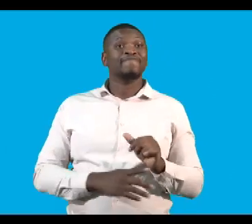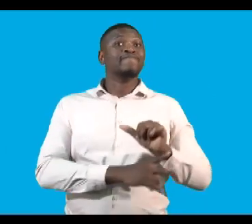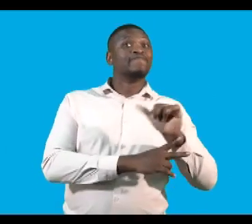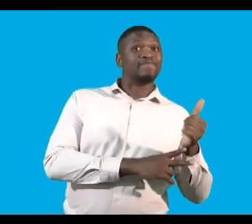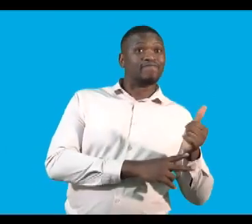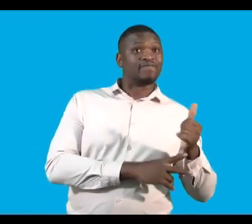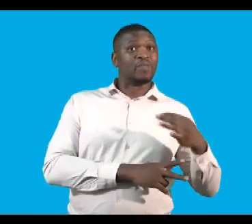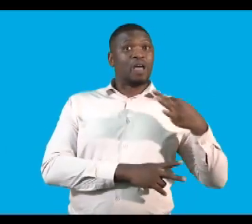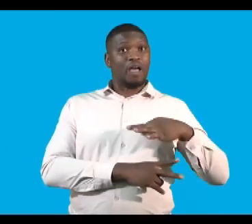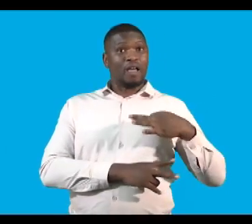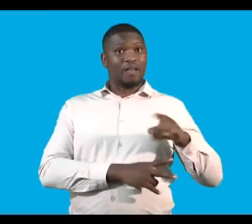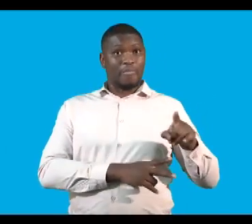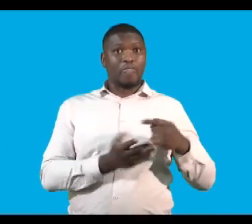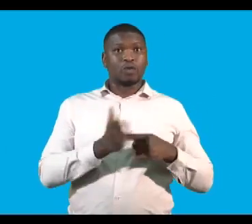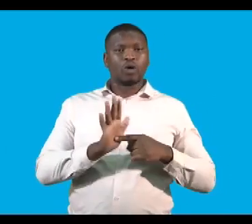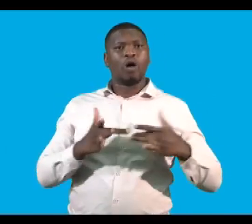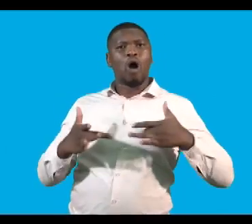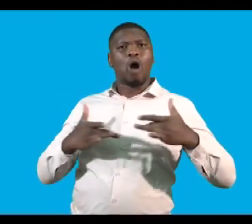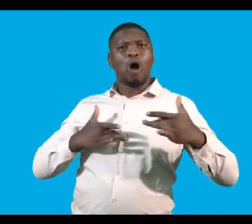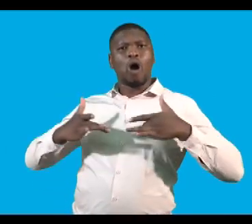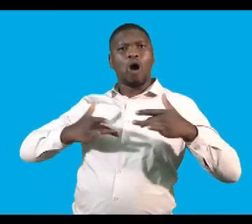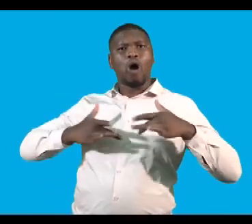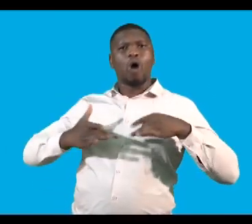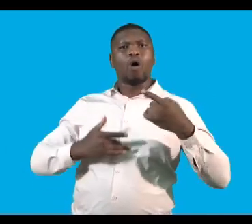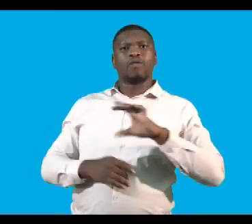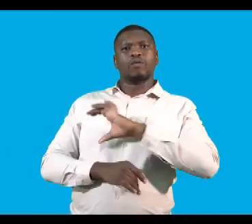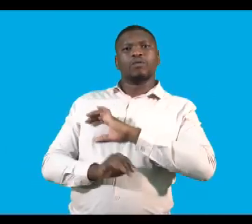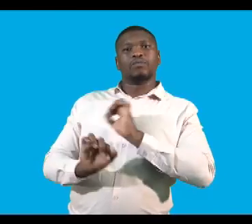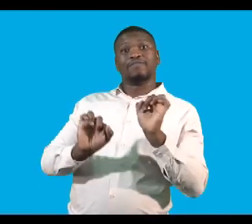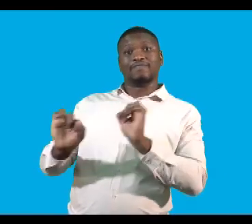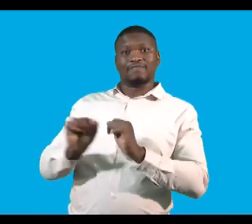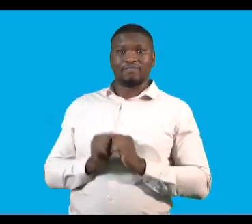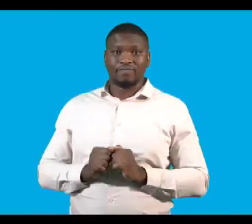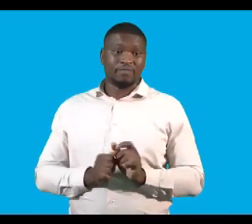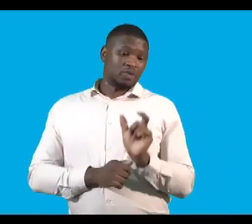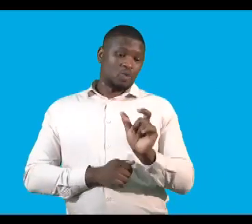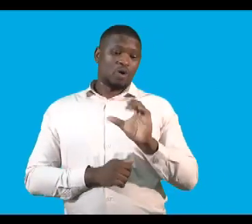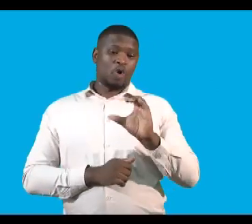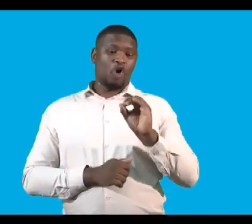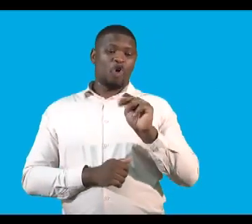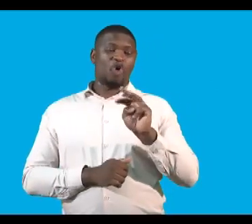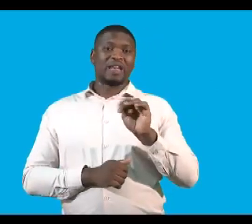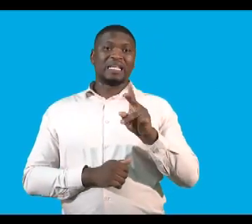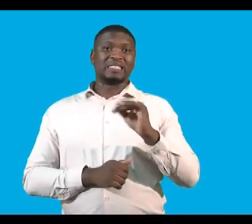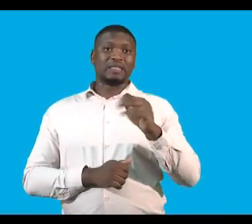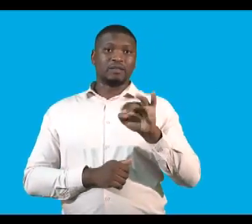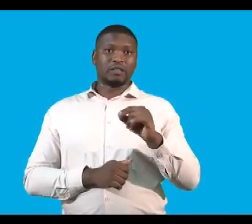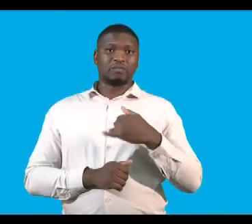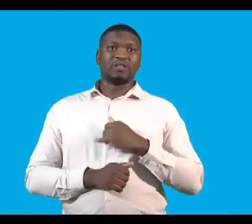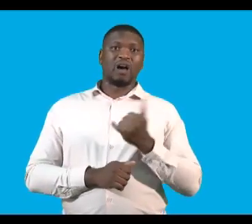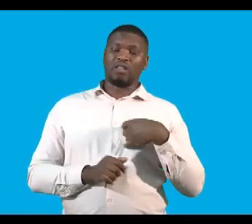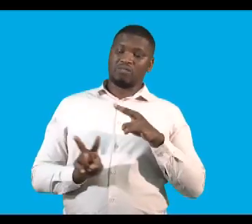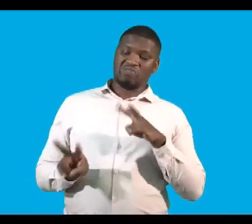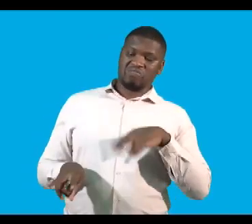in the black t-shirt is concerned about his customers. Now, condescending, of course, means to look down on others, to think that you are